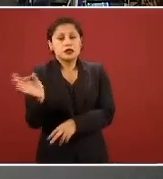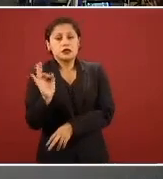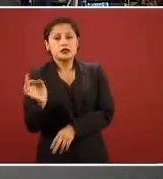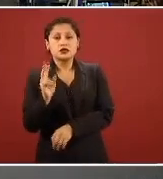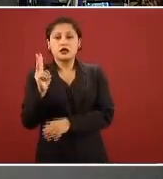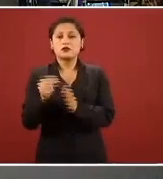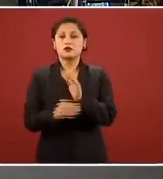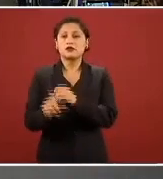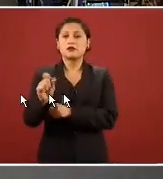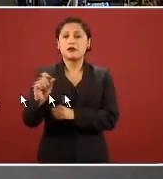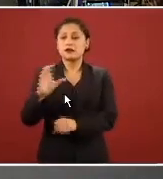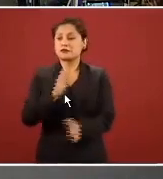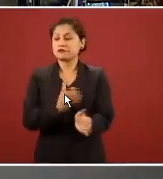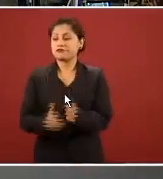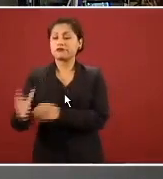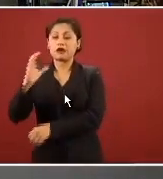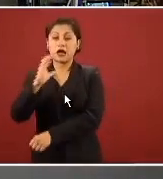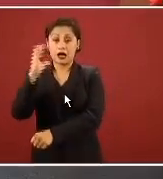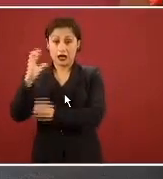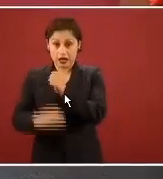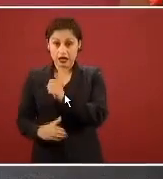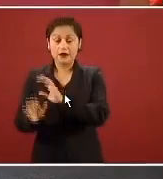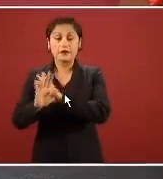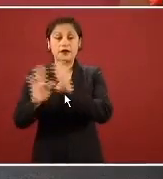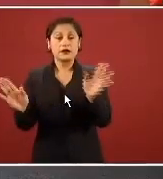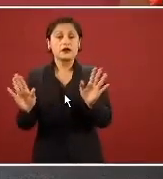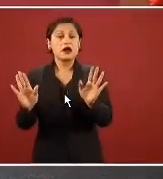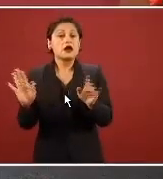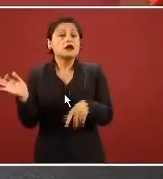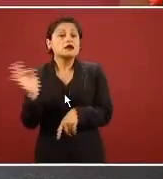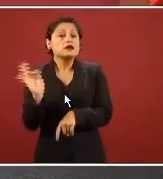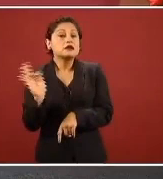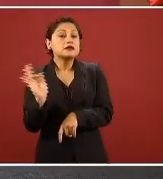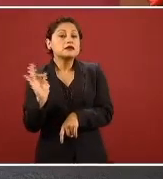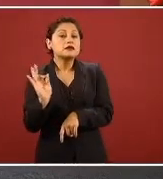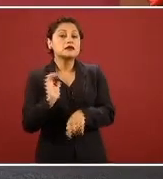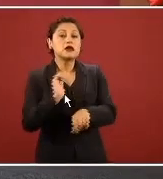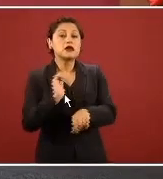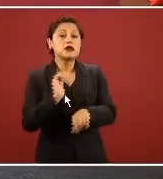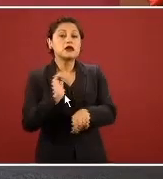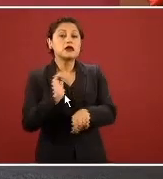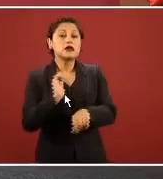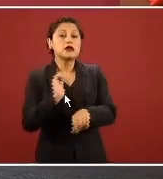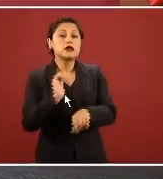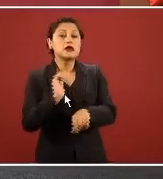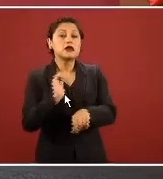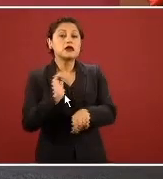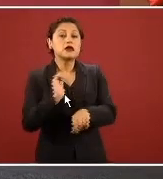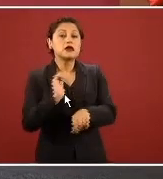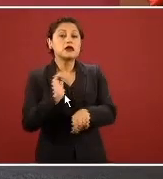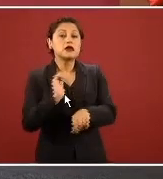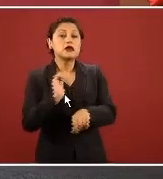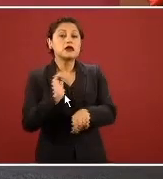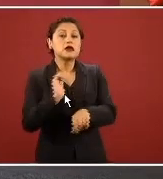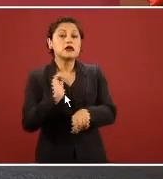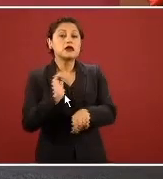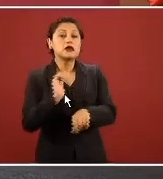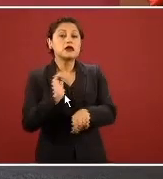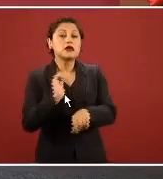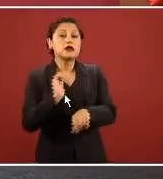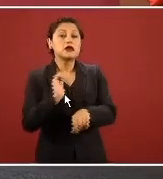Ya contaremos con alrededor de 150 instalaciones. We will be counting on